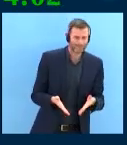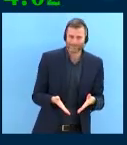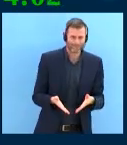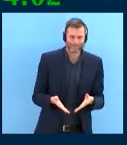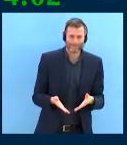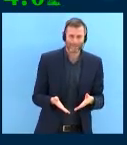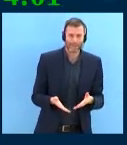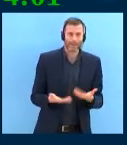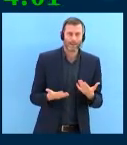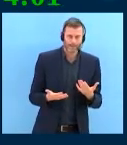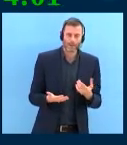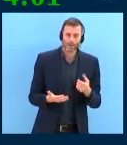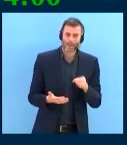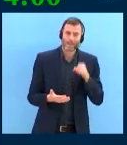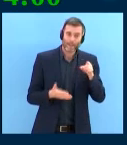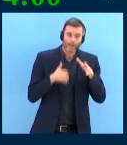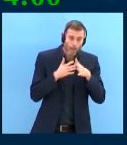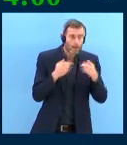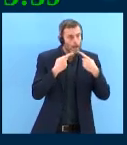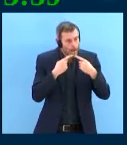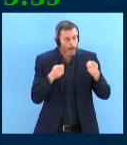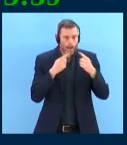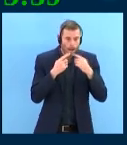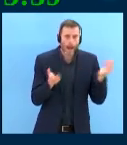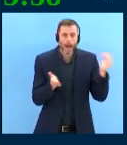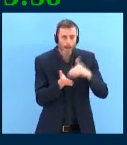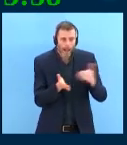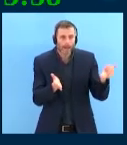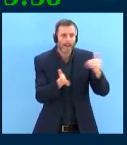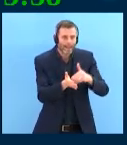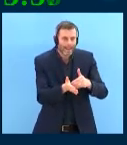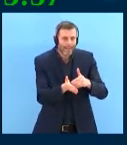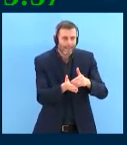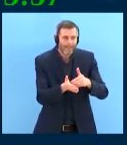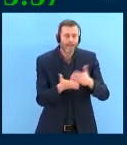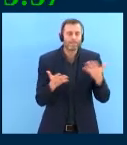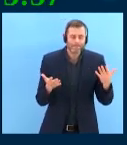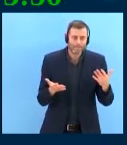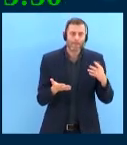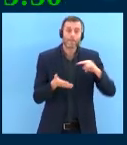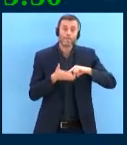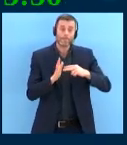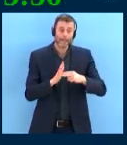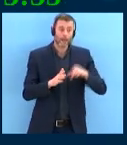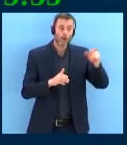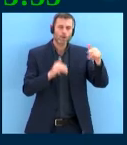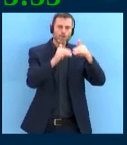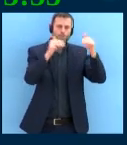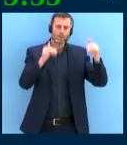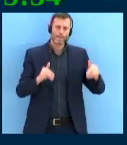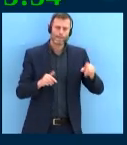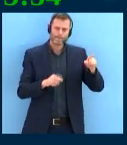narrative. It is already problematic in itself that there is a need for a frame, but it is very difficult